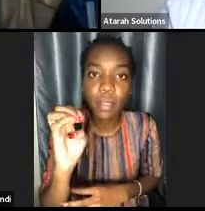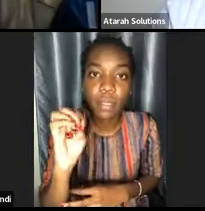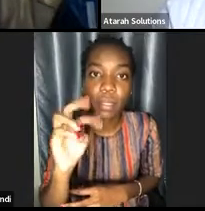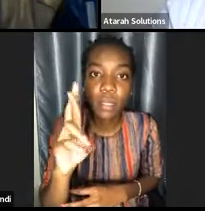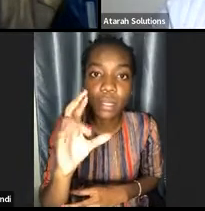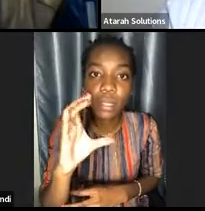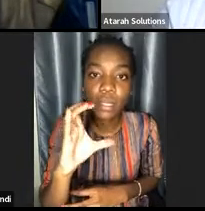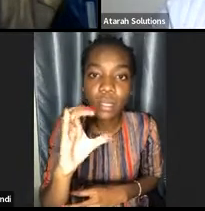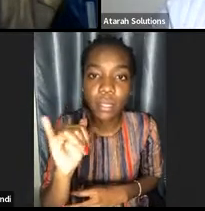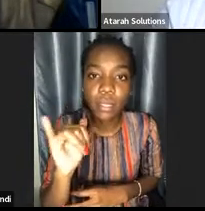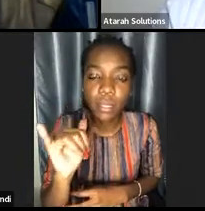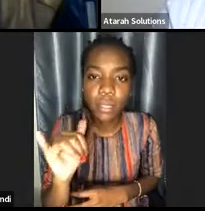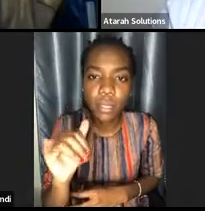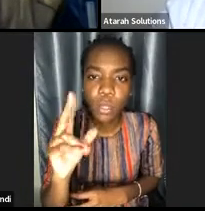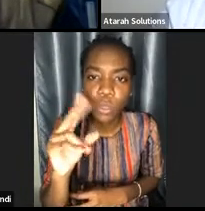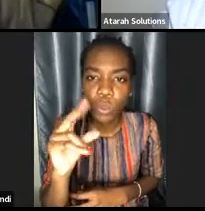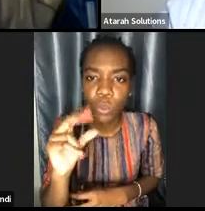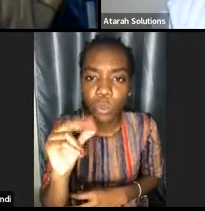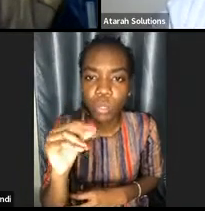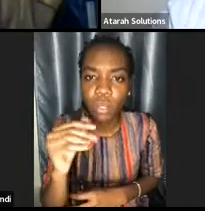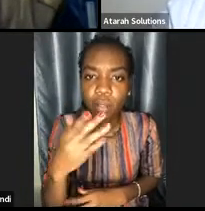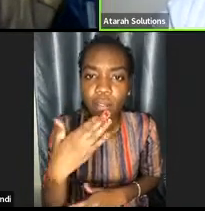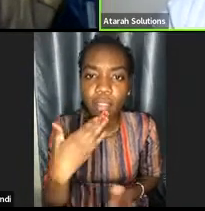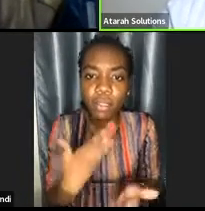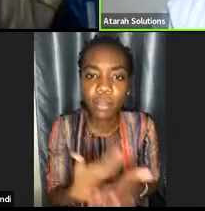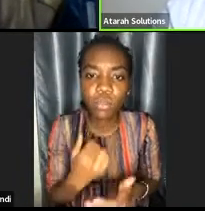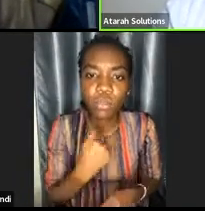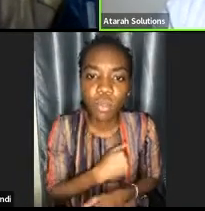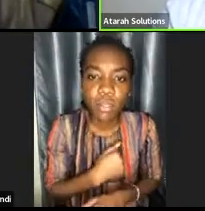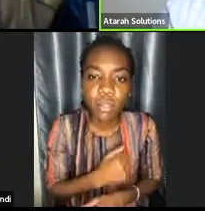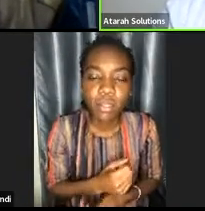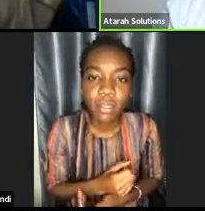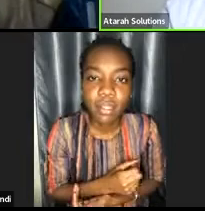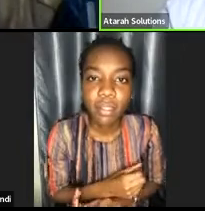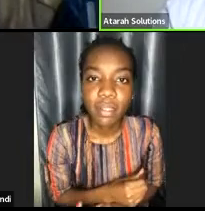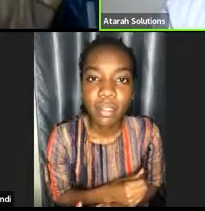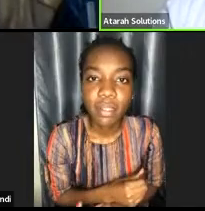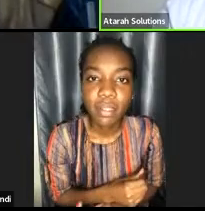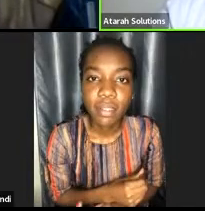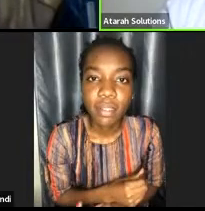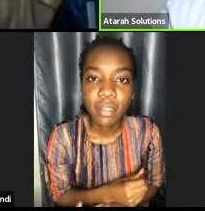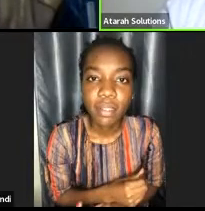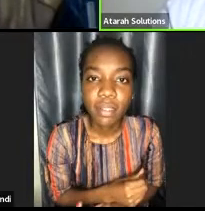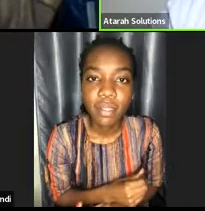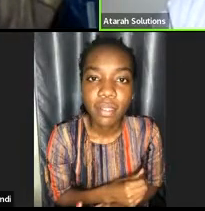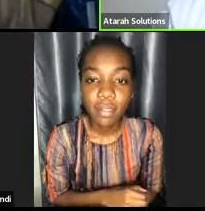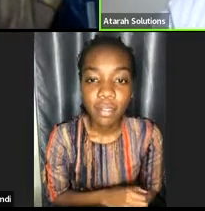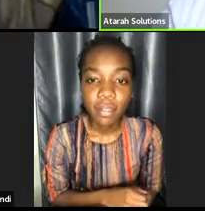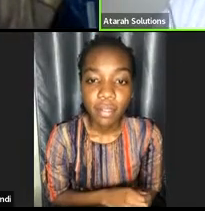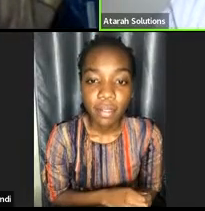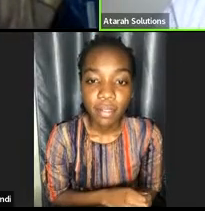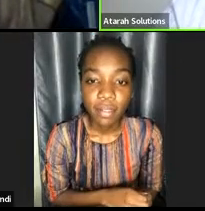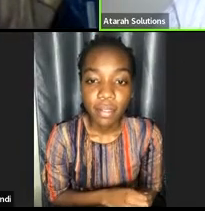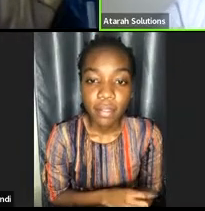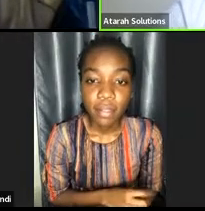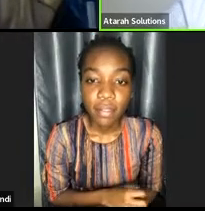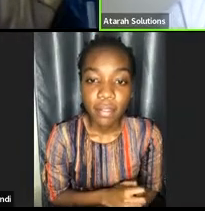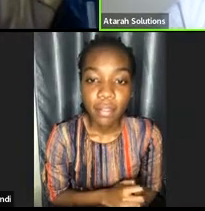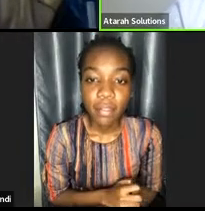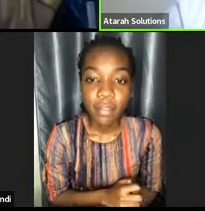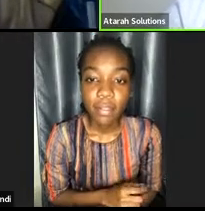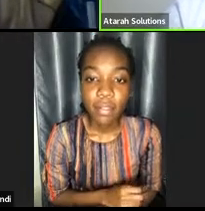Oh, no, please. No, please. Thank you. Okay, I'm following. Sorry. Okay. All right, no problem. All